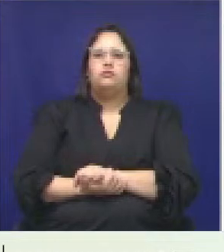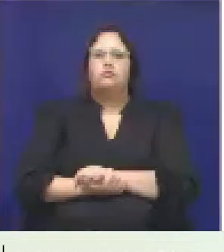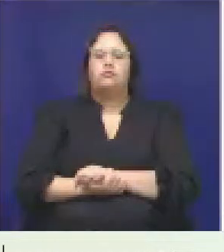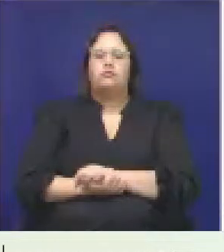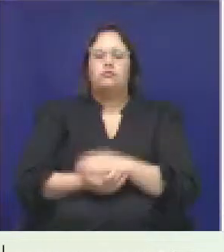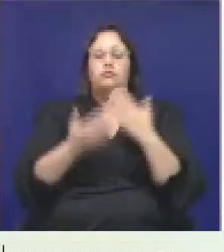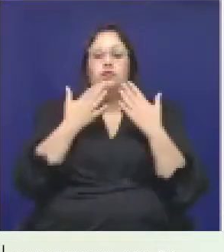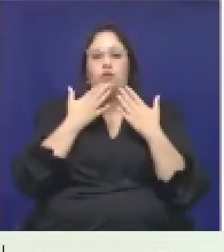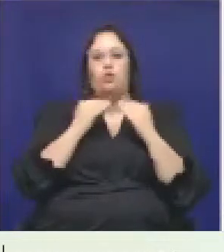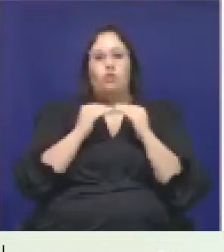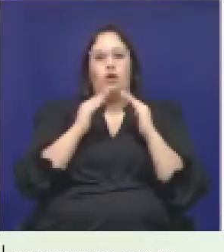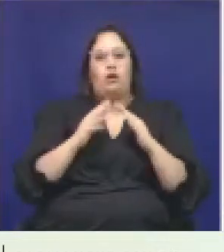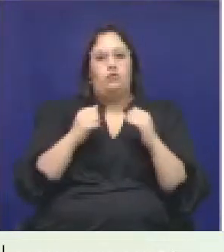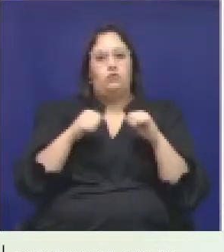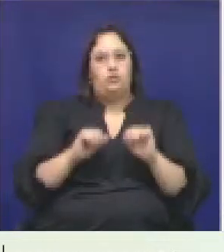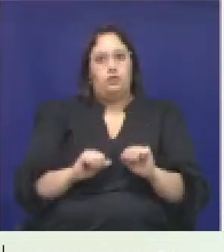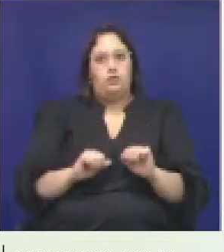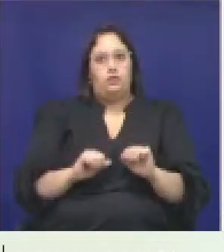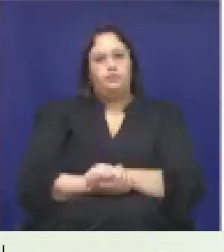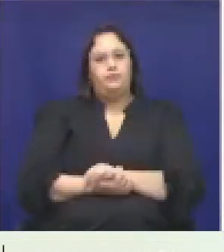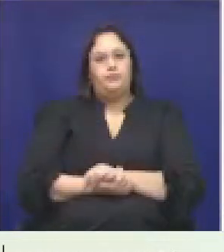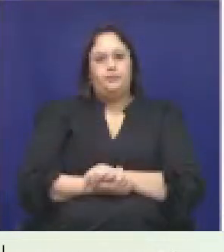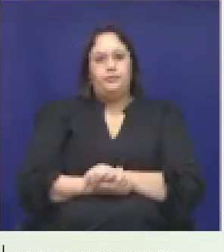Thank you, House Chair.